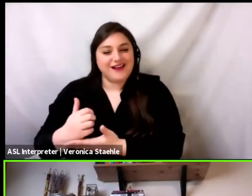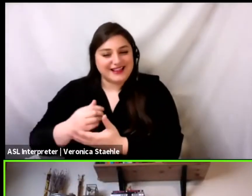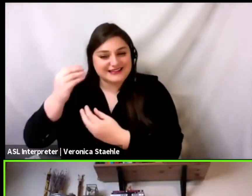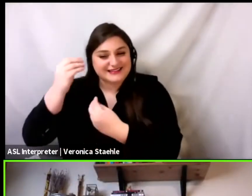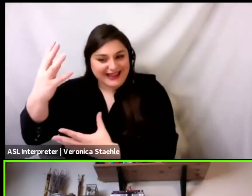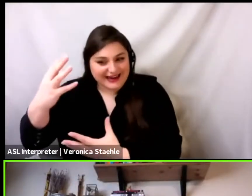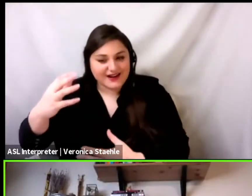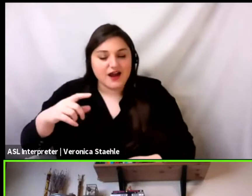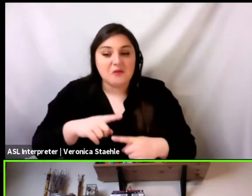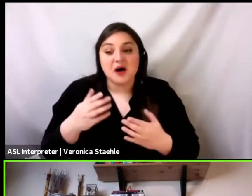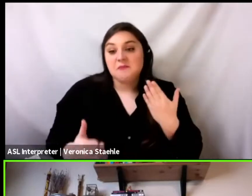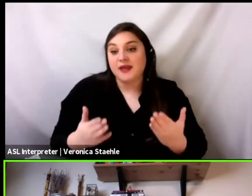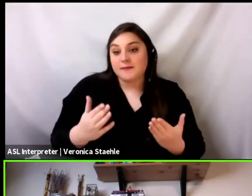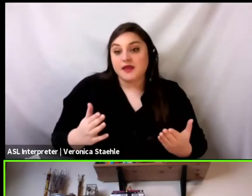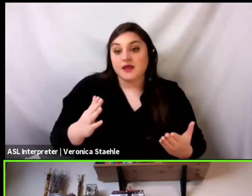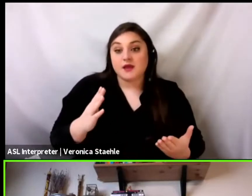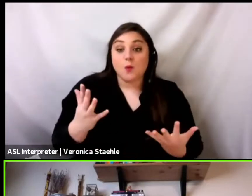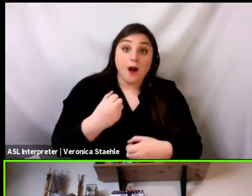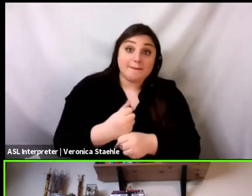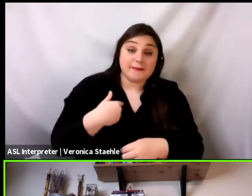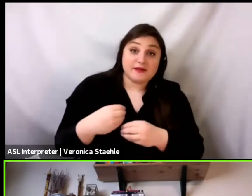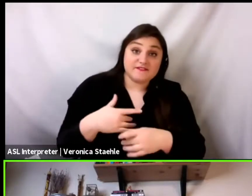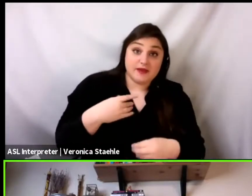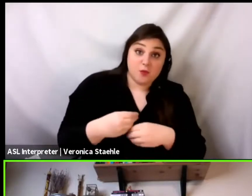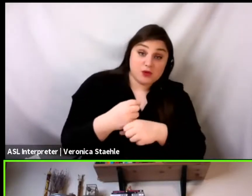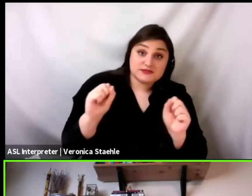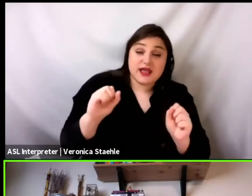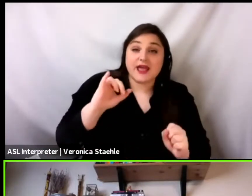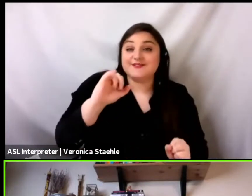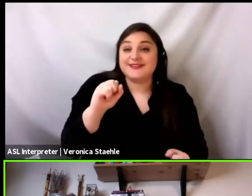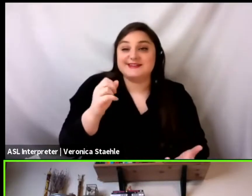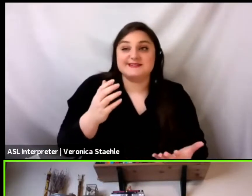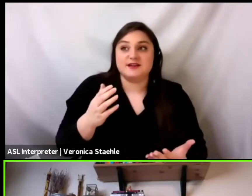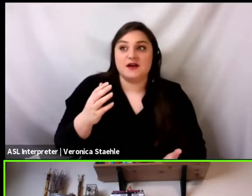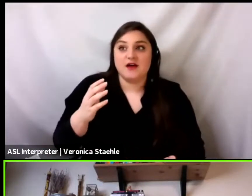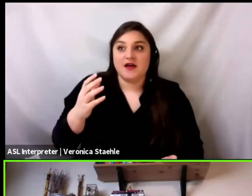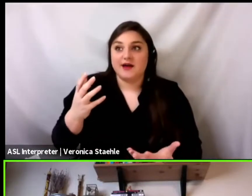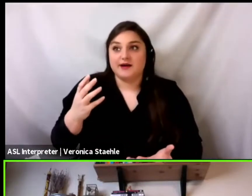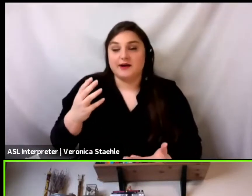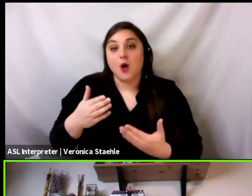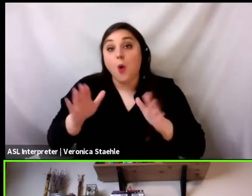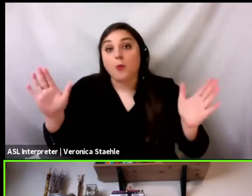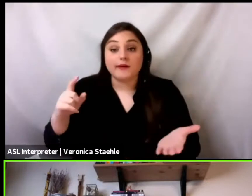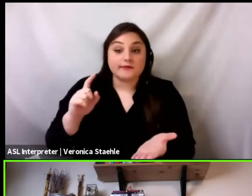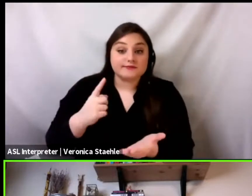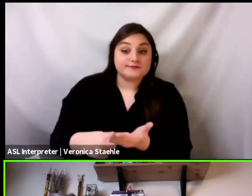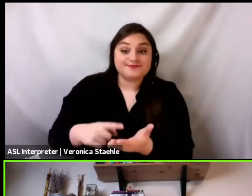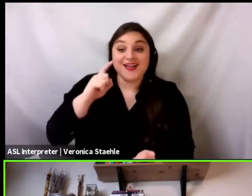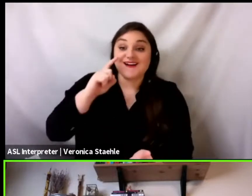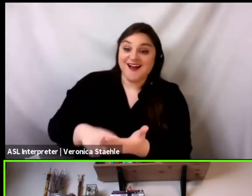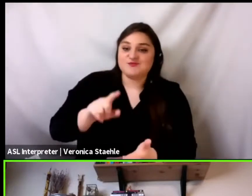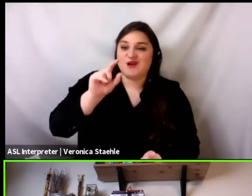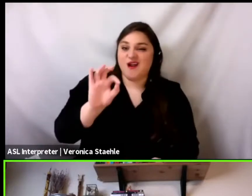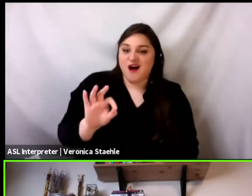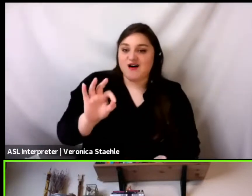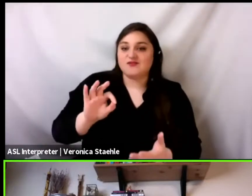is acknowledging the situation of the internet and showing